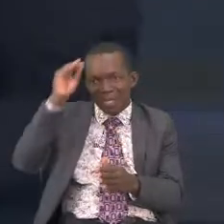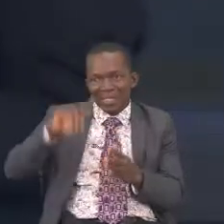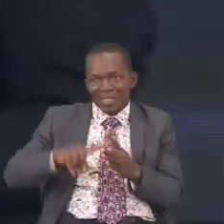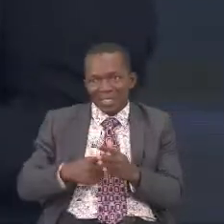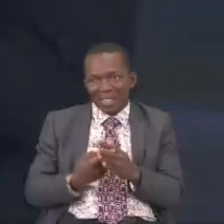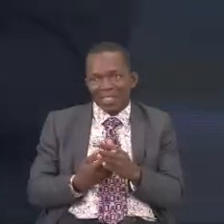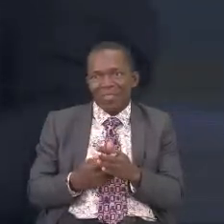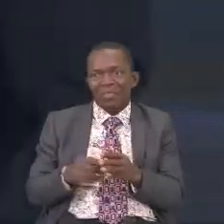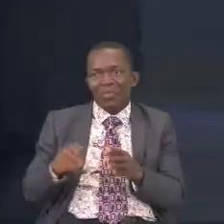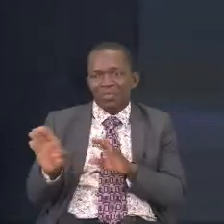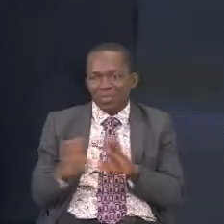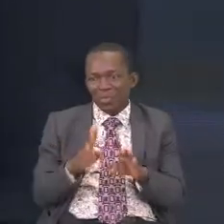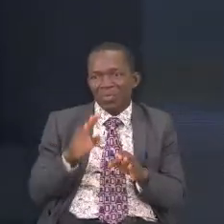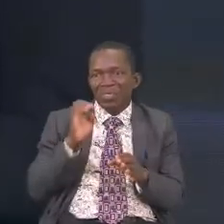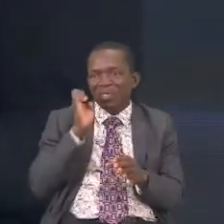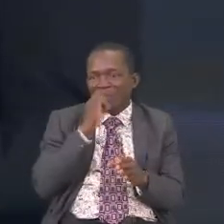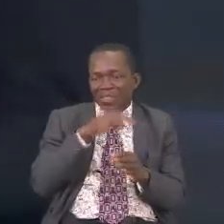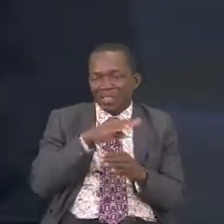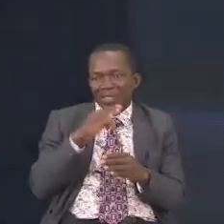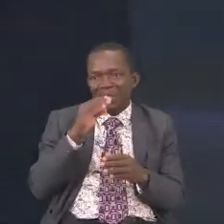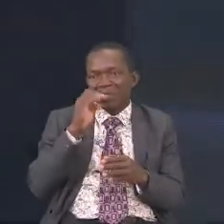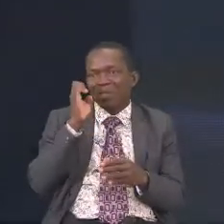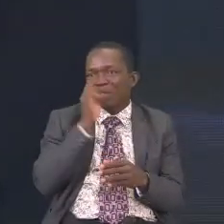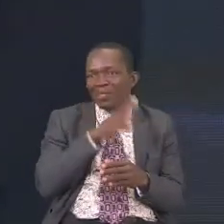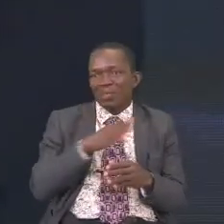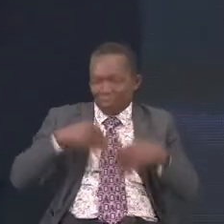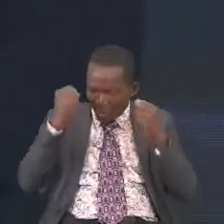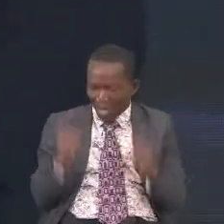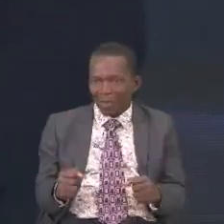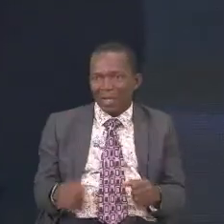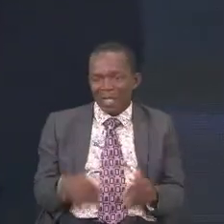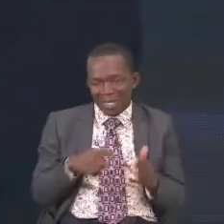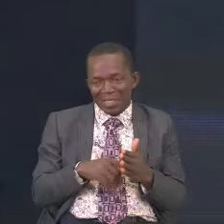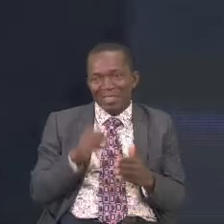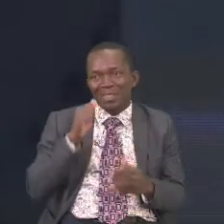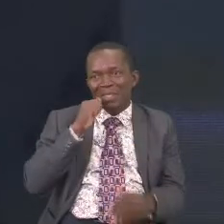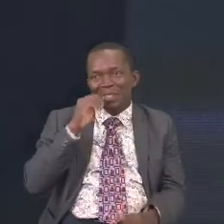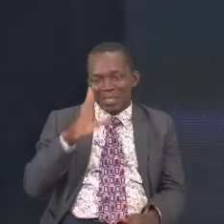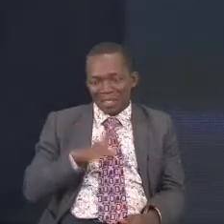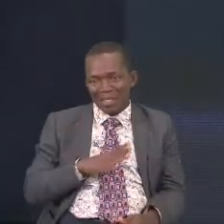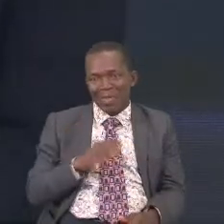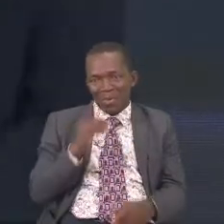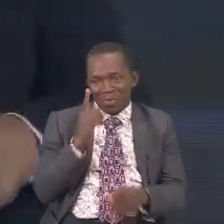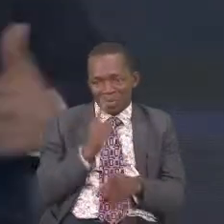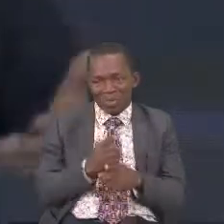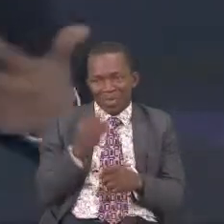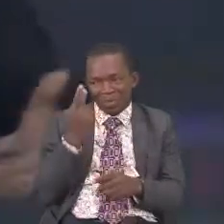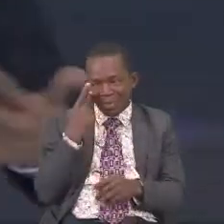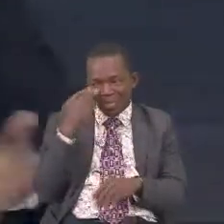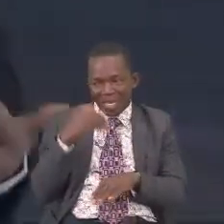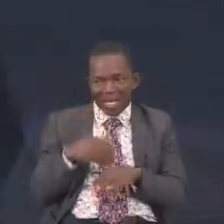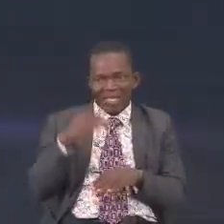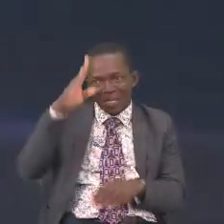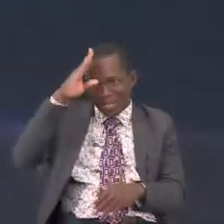a kind of drum. And this lady, well, it was strange to her. She was just looking at it like that, and everything going on. And the man,